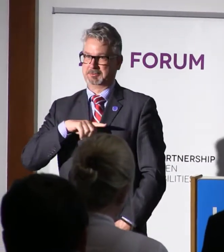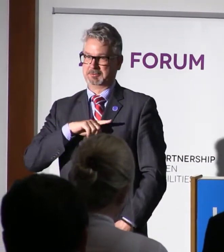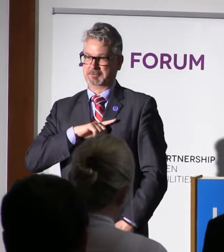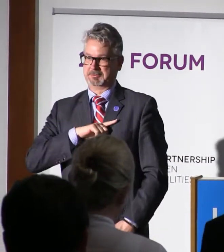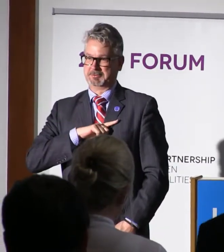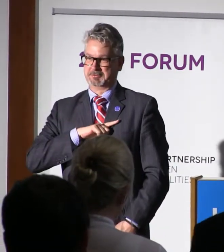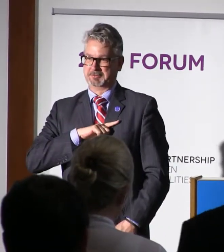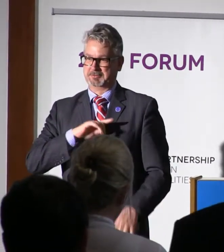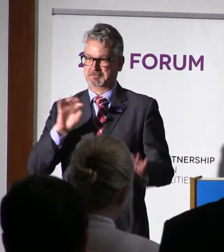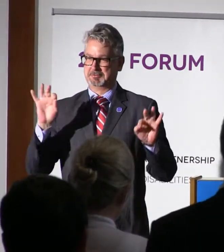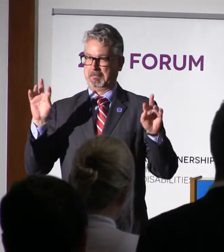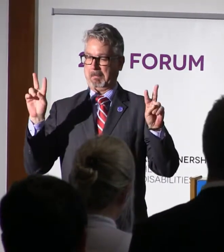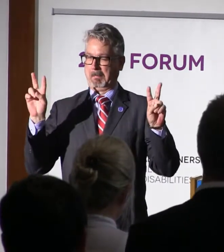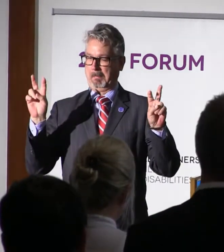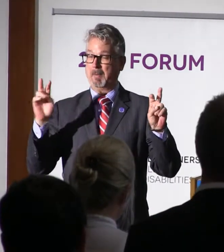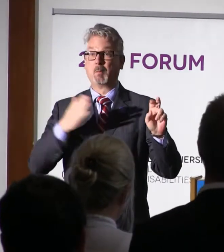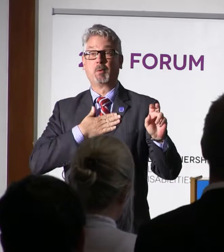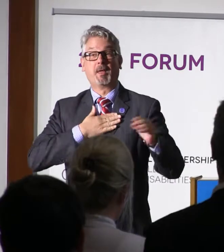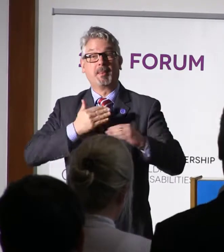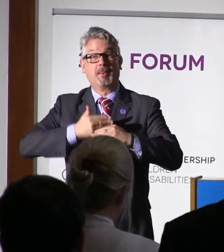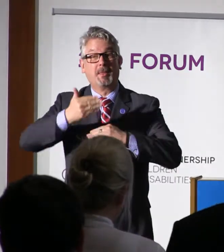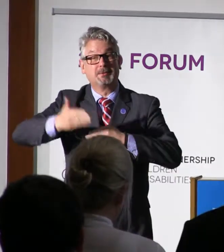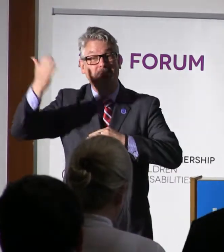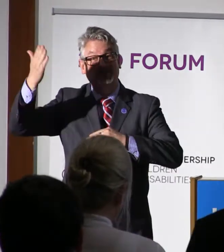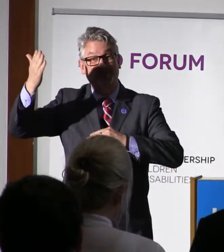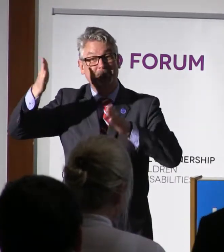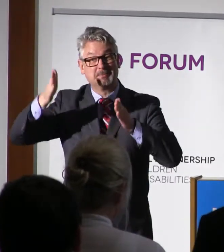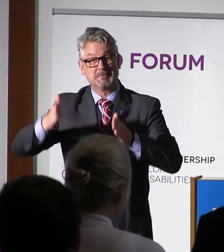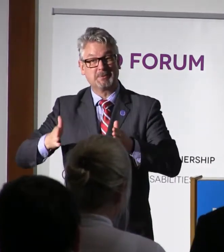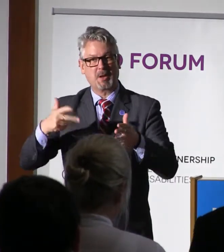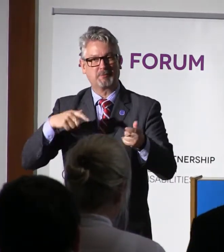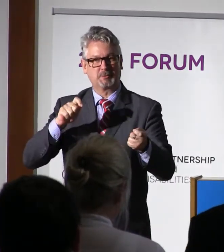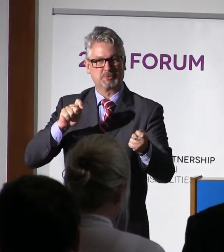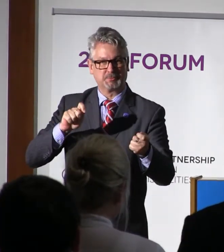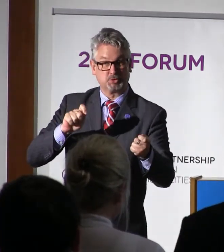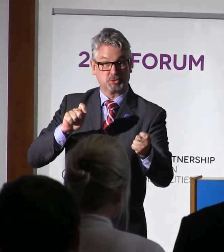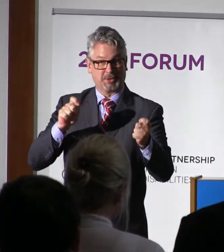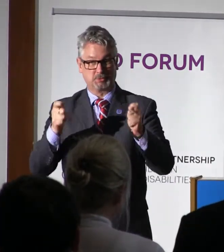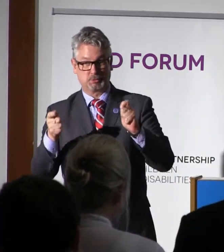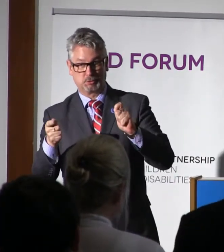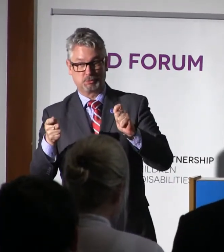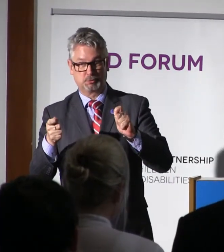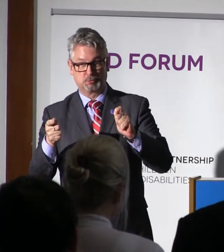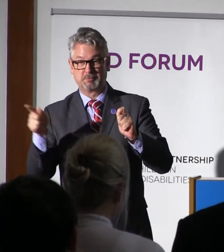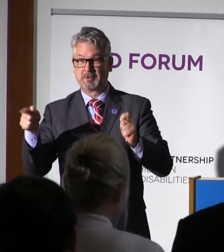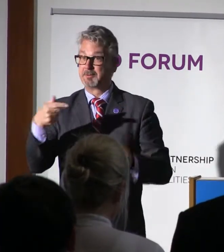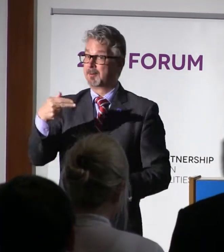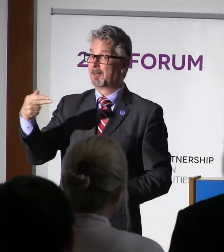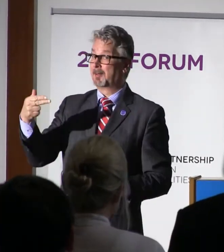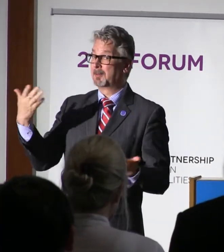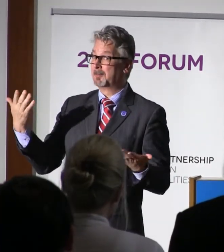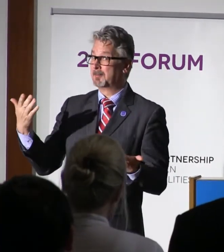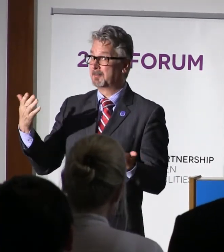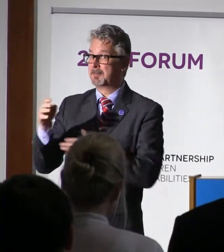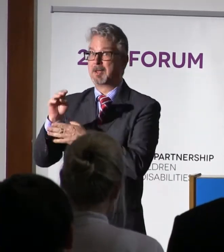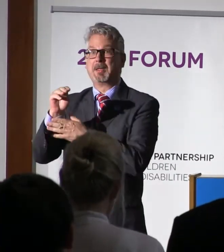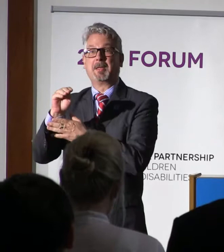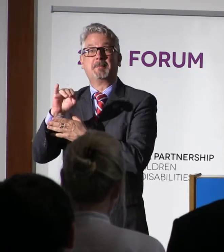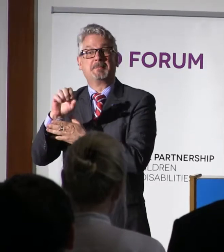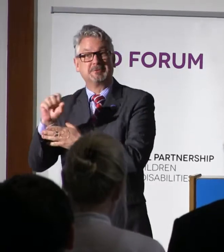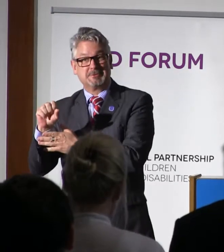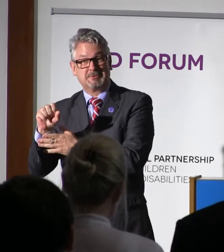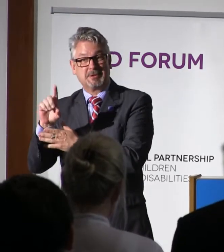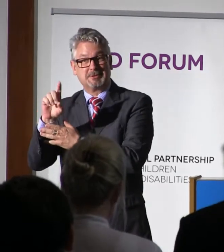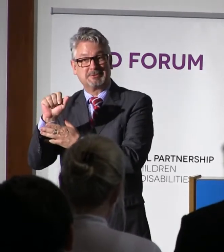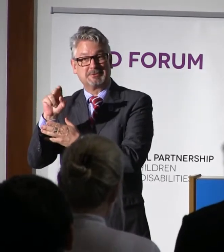And that's perfect to end with. Nothing about us without us. And now the next speaker, there's been a